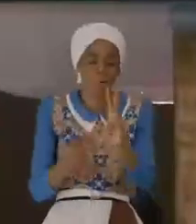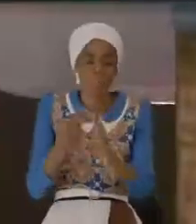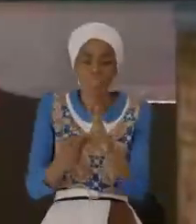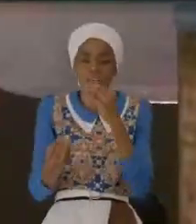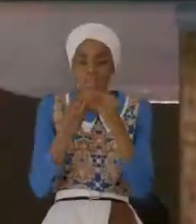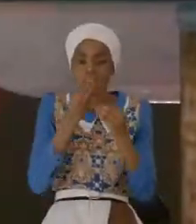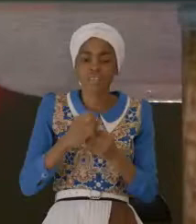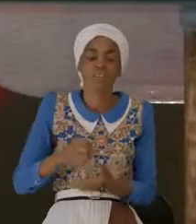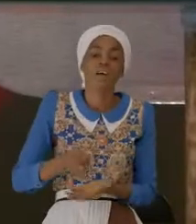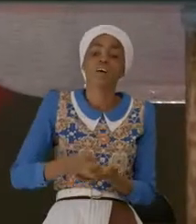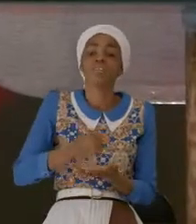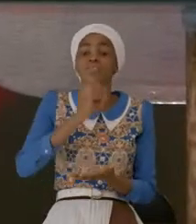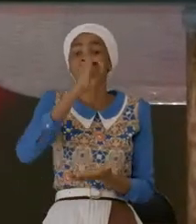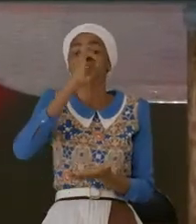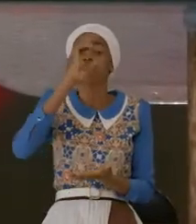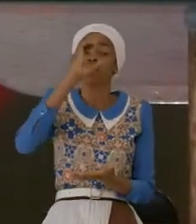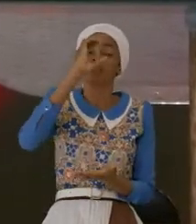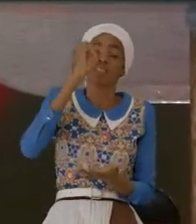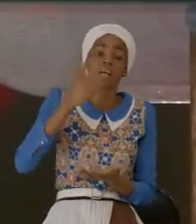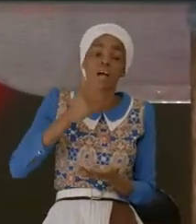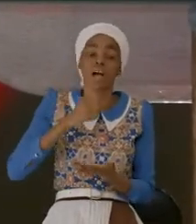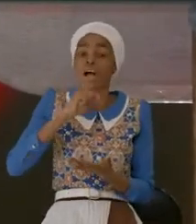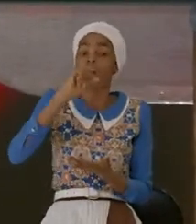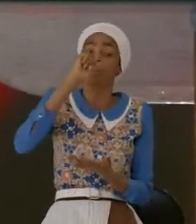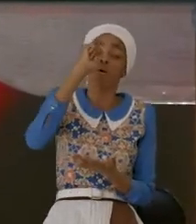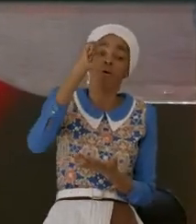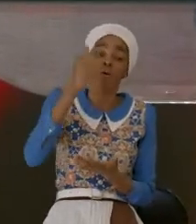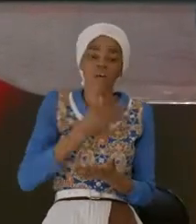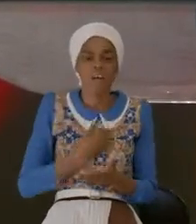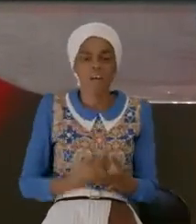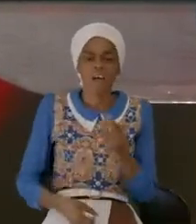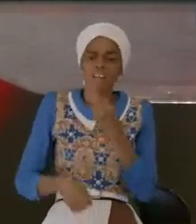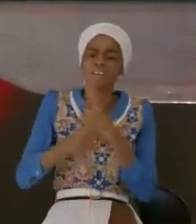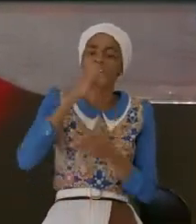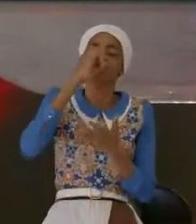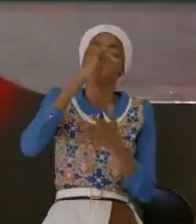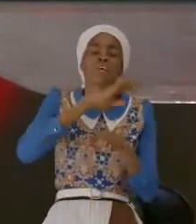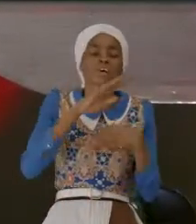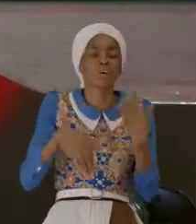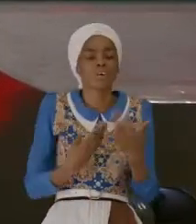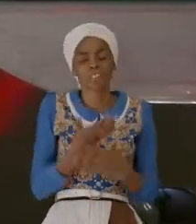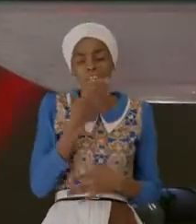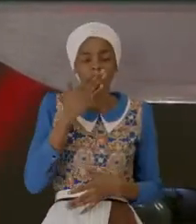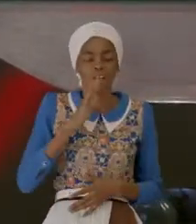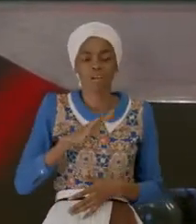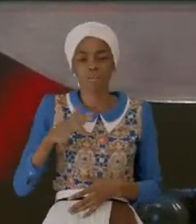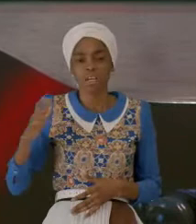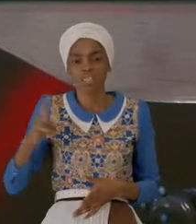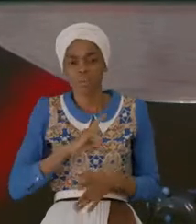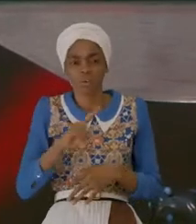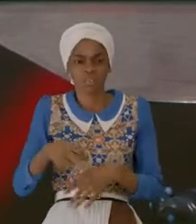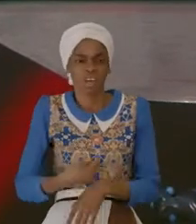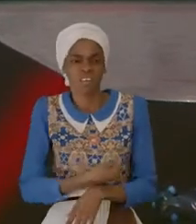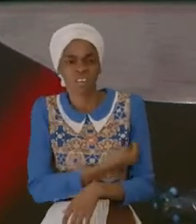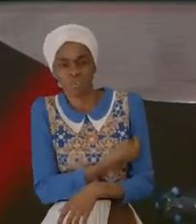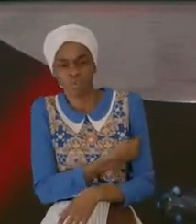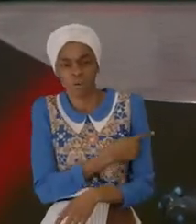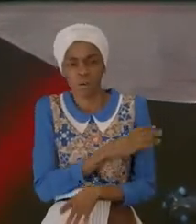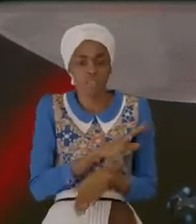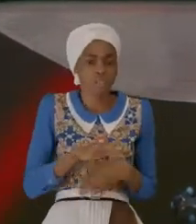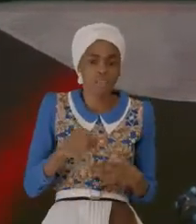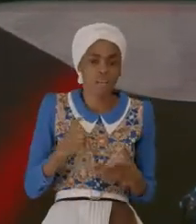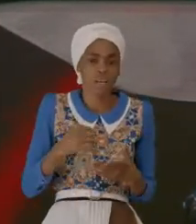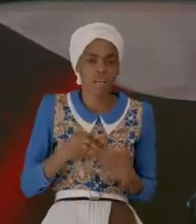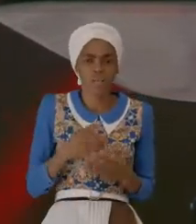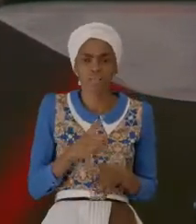alcohol and drinking all of the evil things the drink and having all the hard drugs that they have but